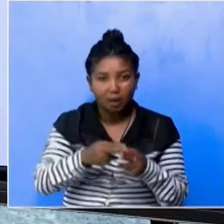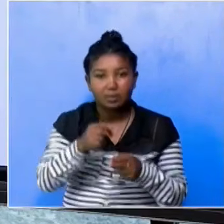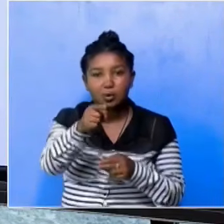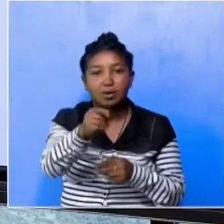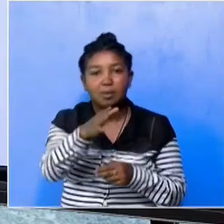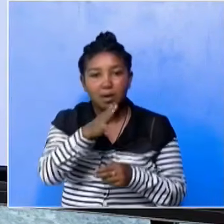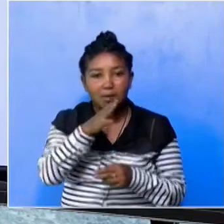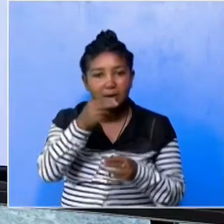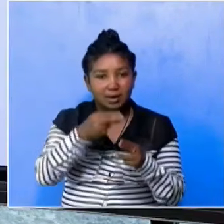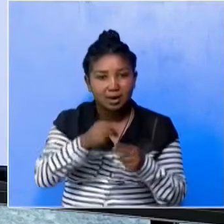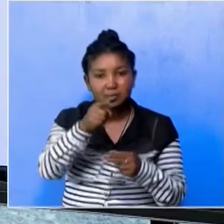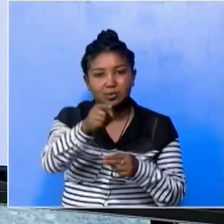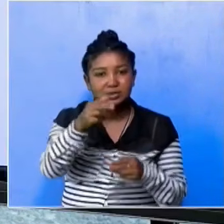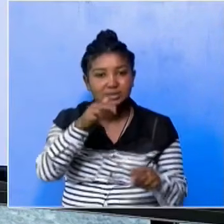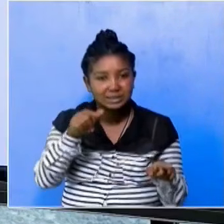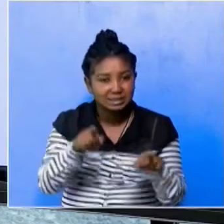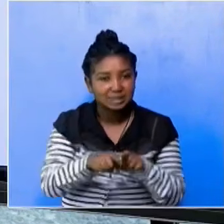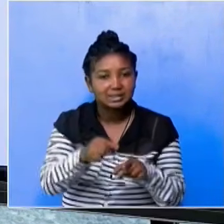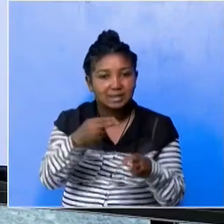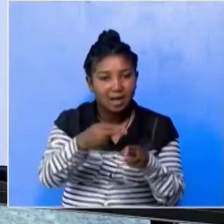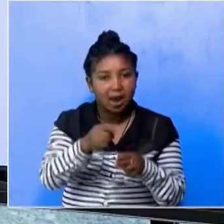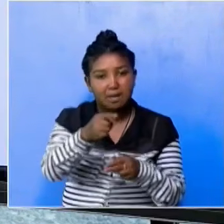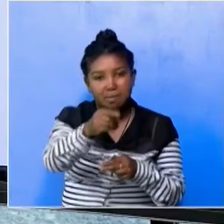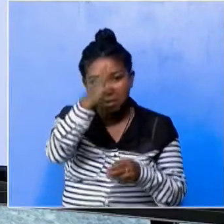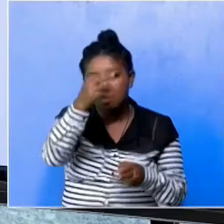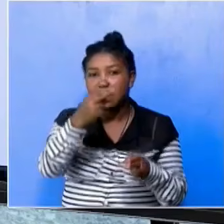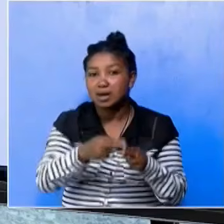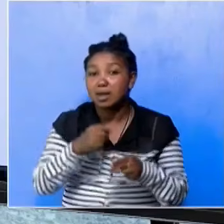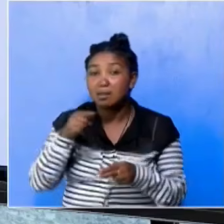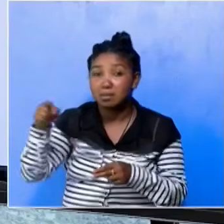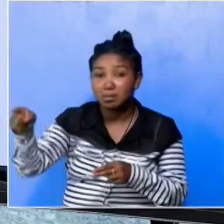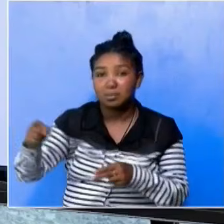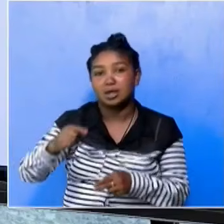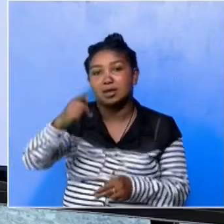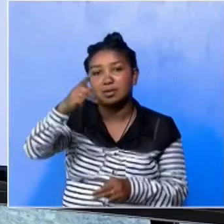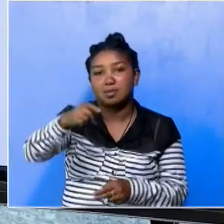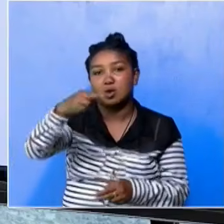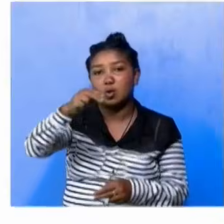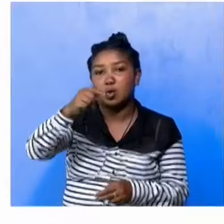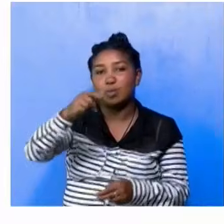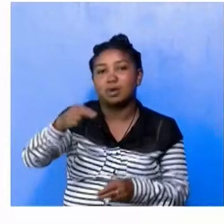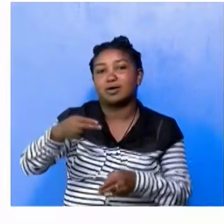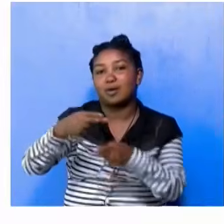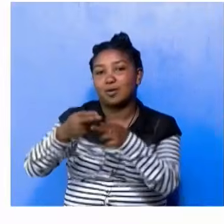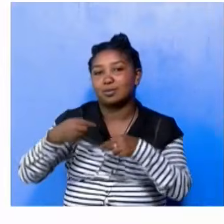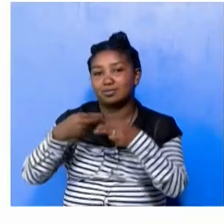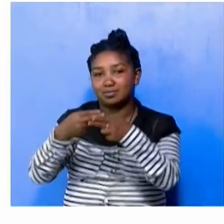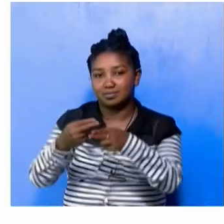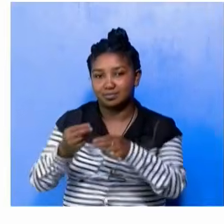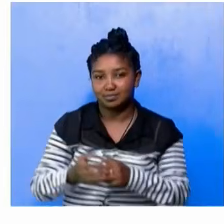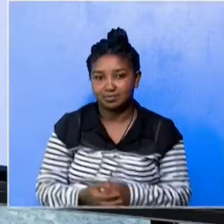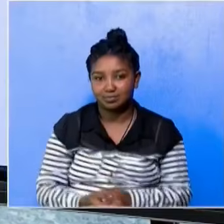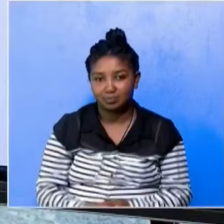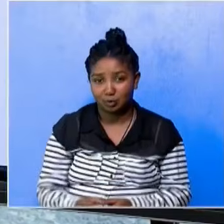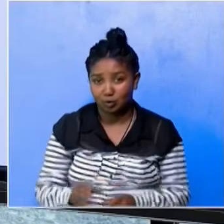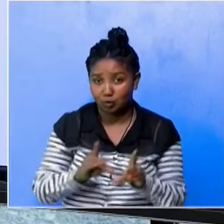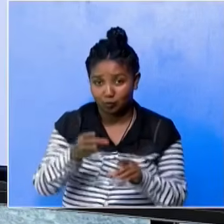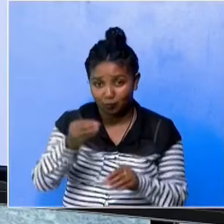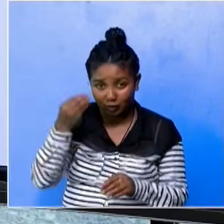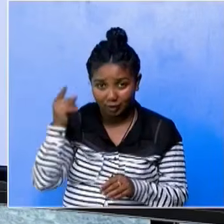mother name, your sister's name can be considered as proper noun. Don't